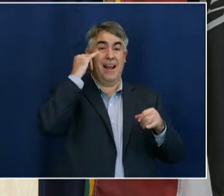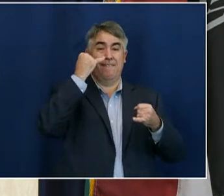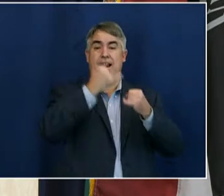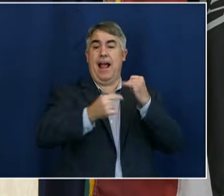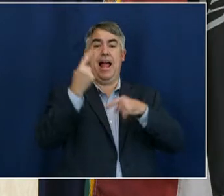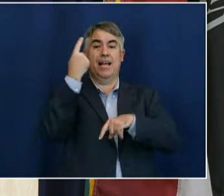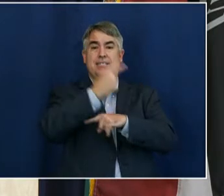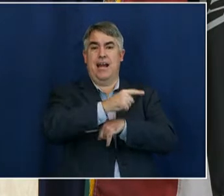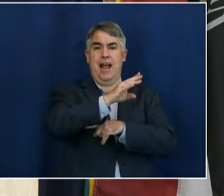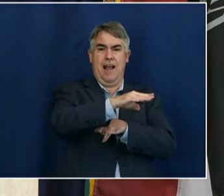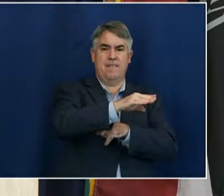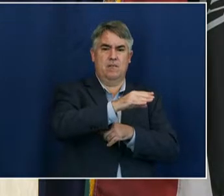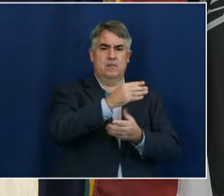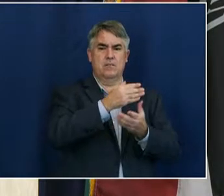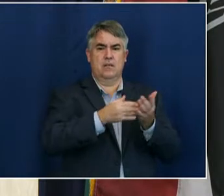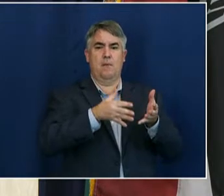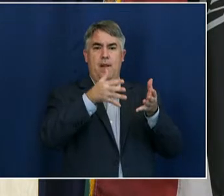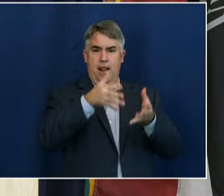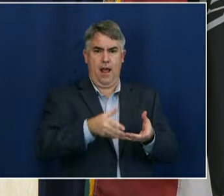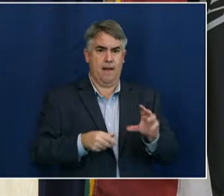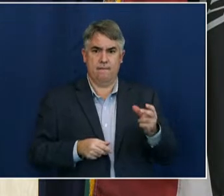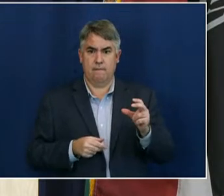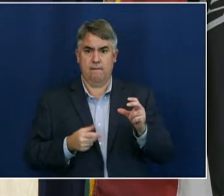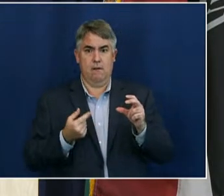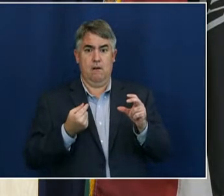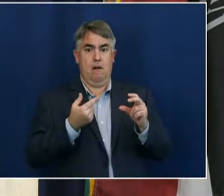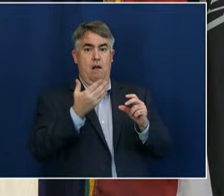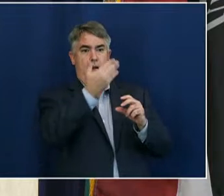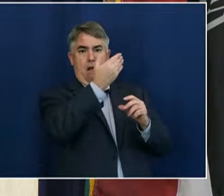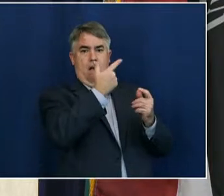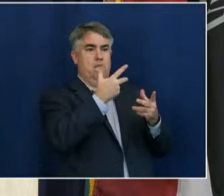have individuals in the proper tier that they can administer them to.